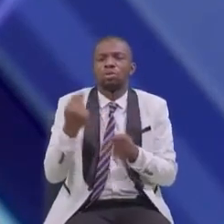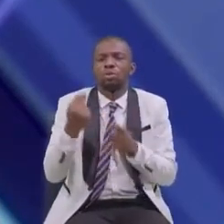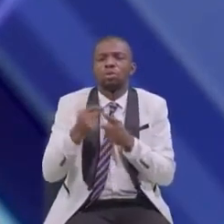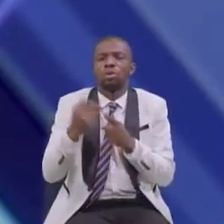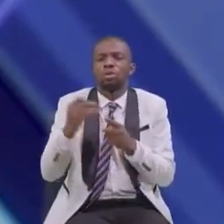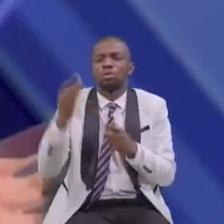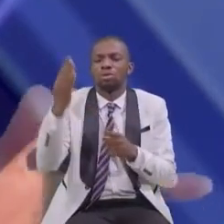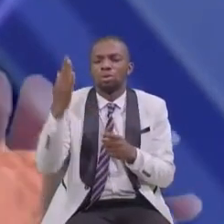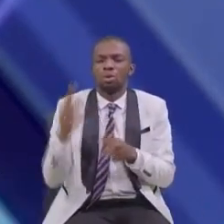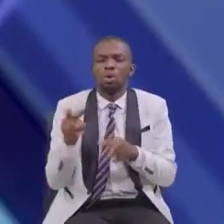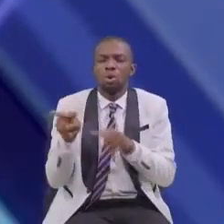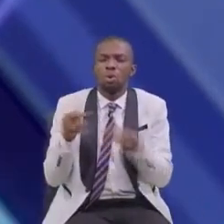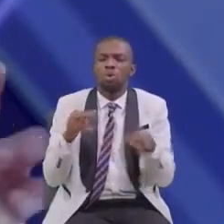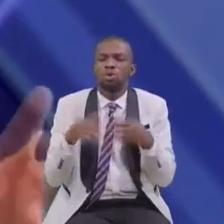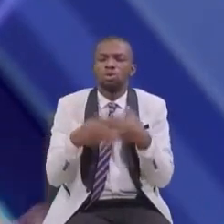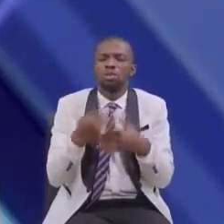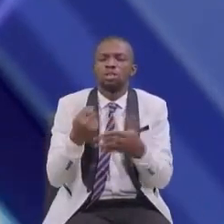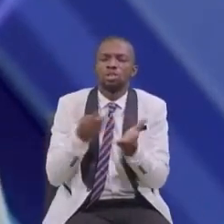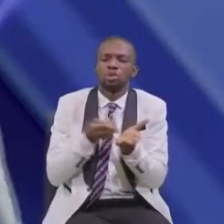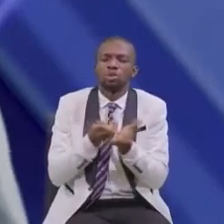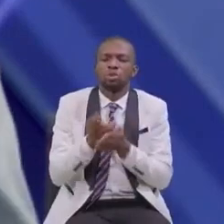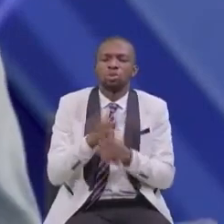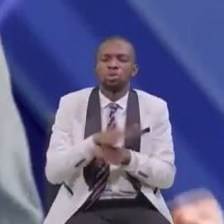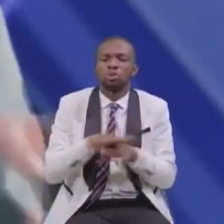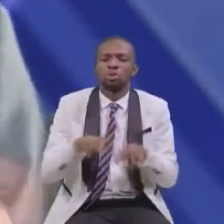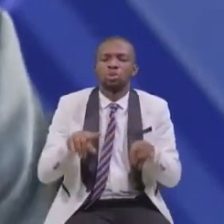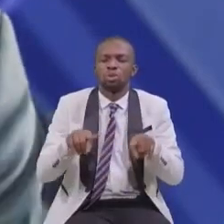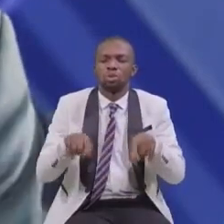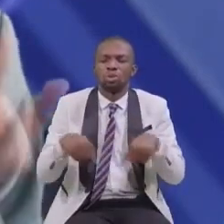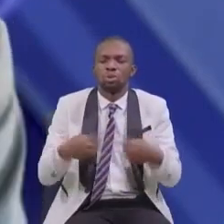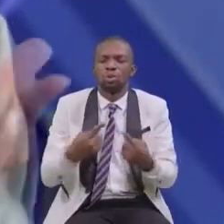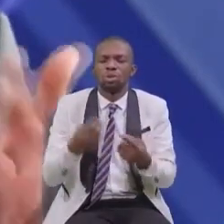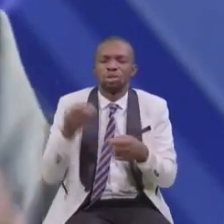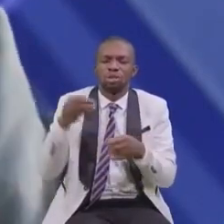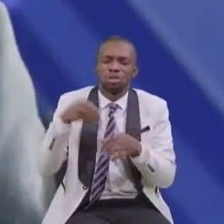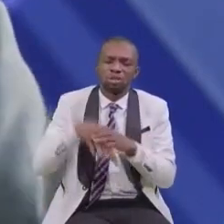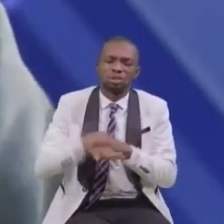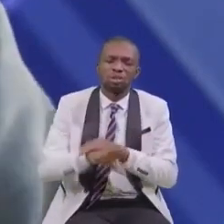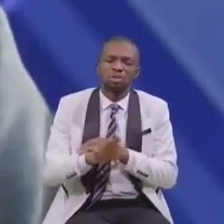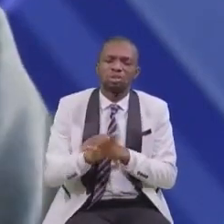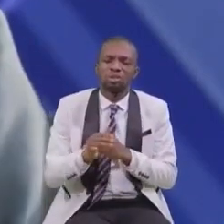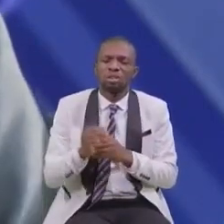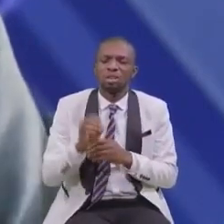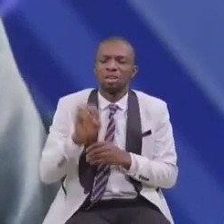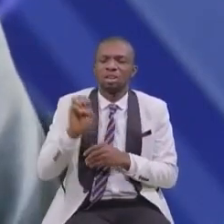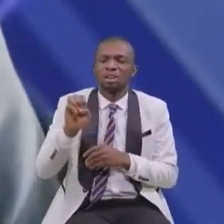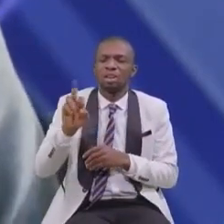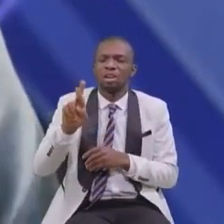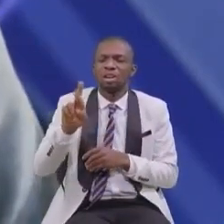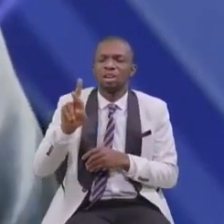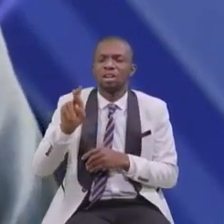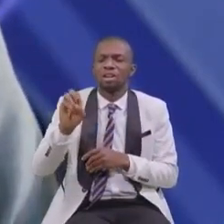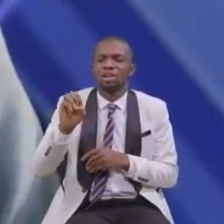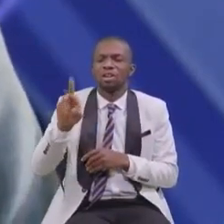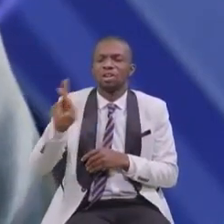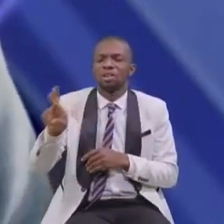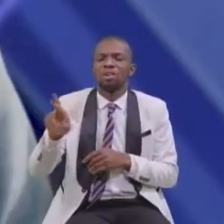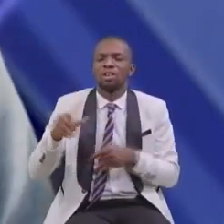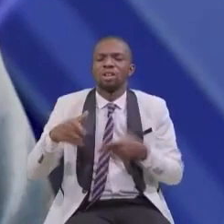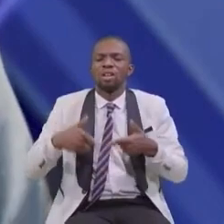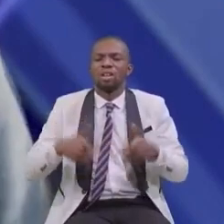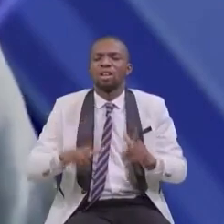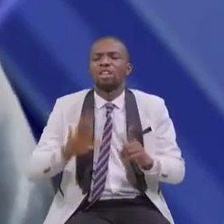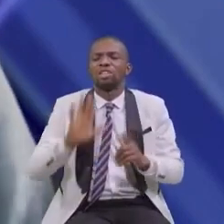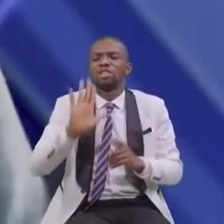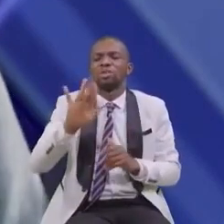truth. Don't jump into error. Don't jump into deception. Let your yea be yea,